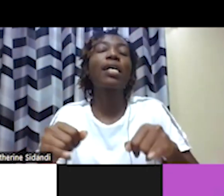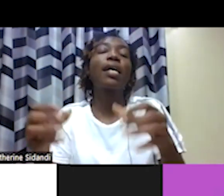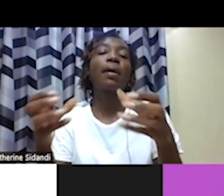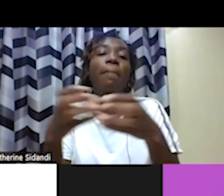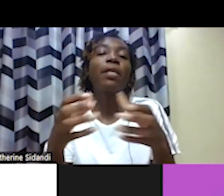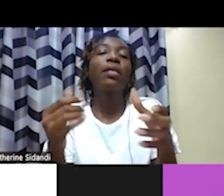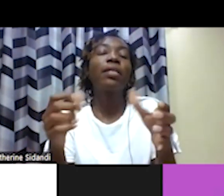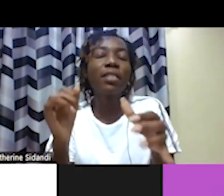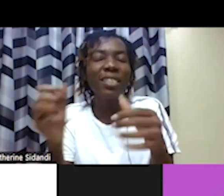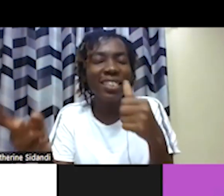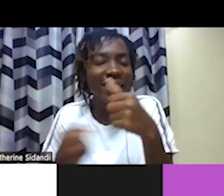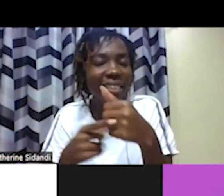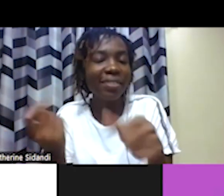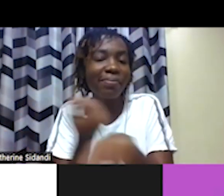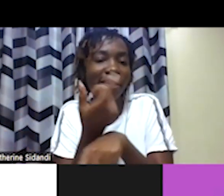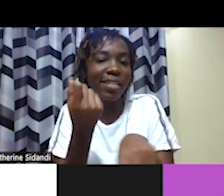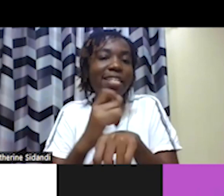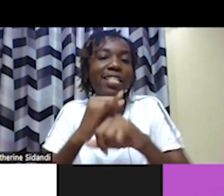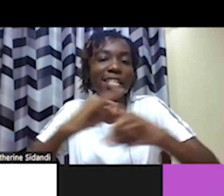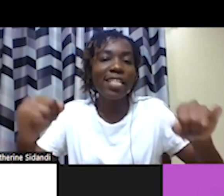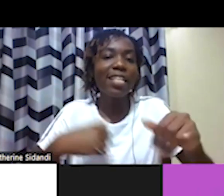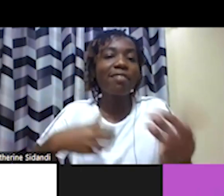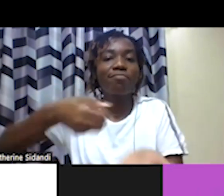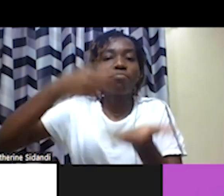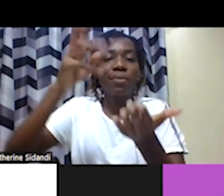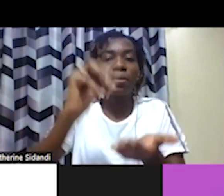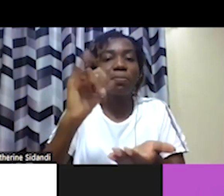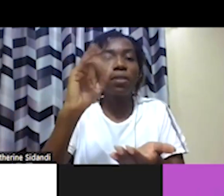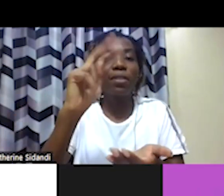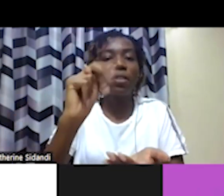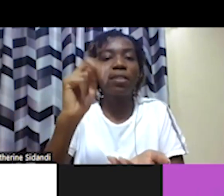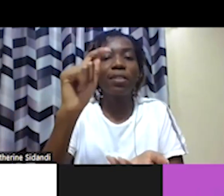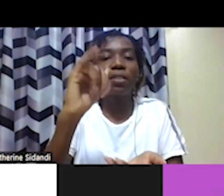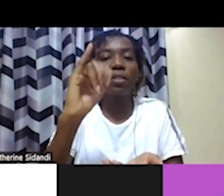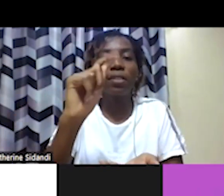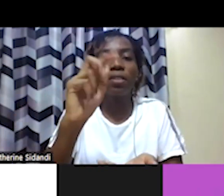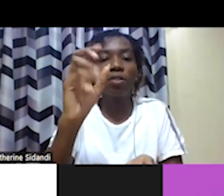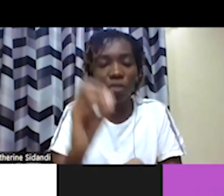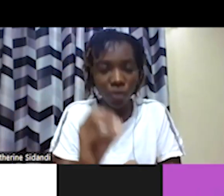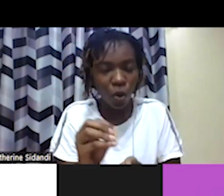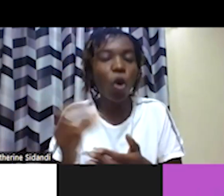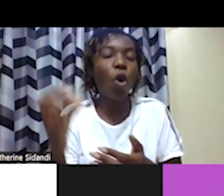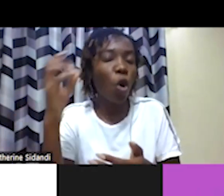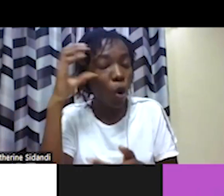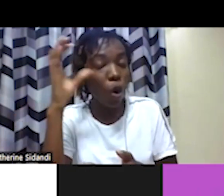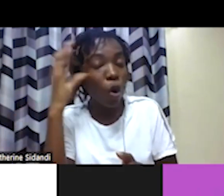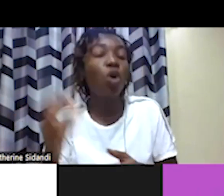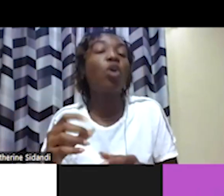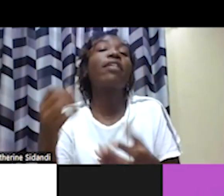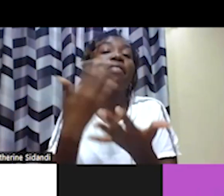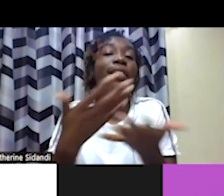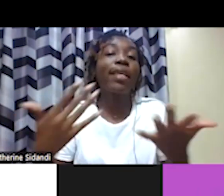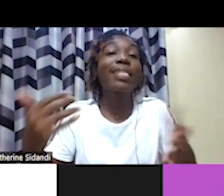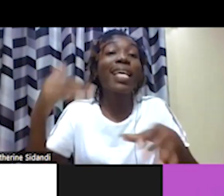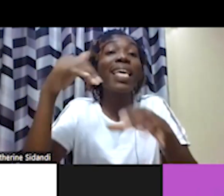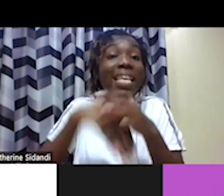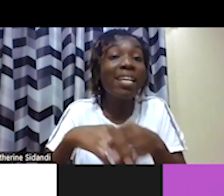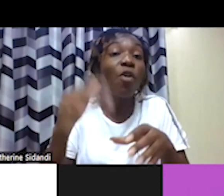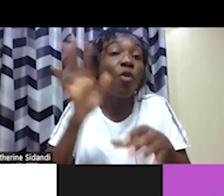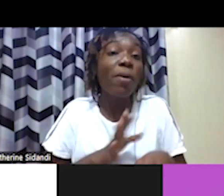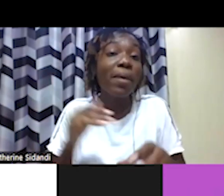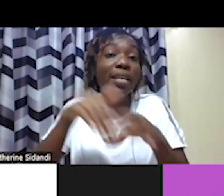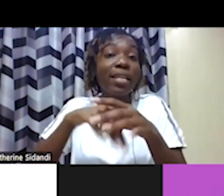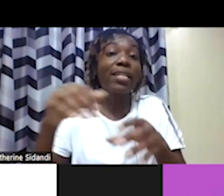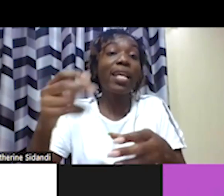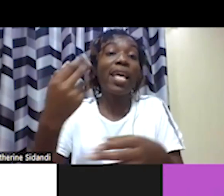6 minutes. And then we have Capula Mintito. Capula Mintito deals with coastal goods. If you're actually attending the women in HR, please let me know.